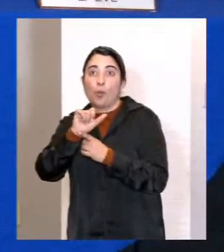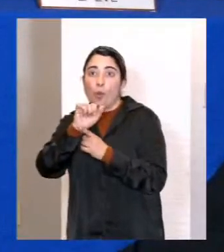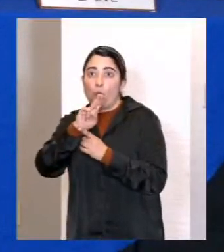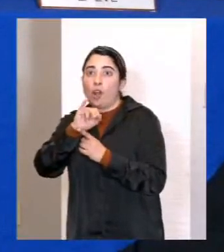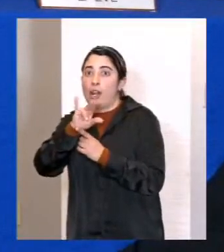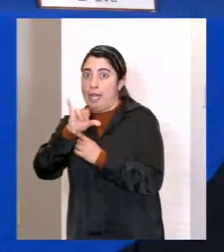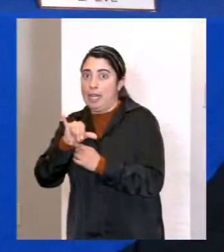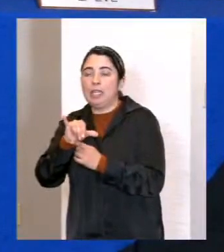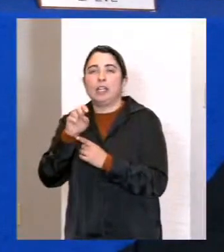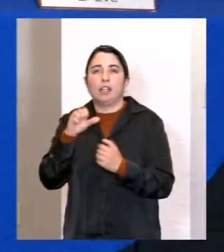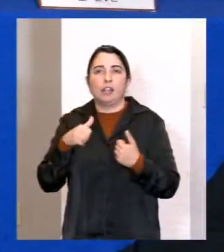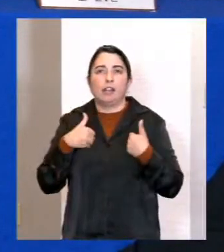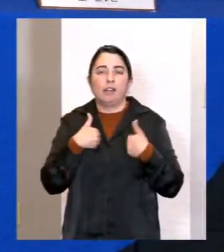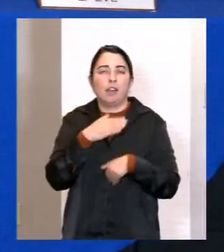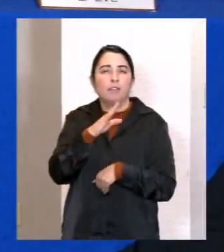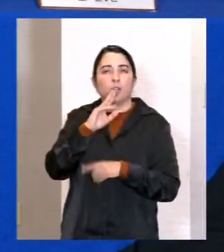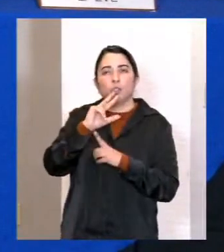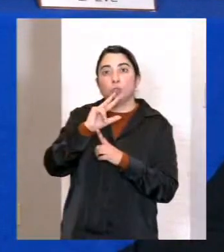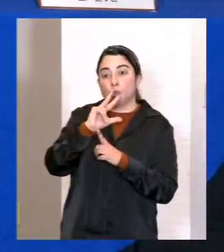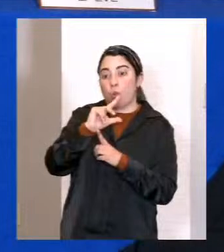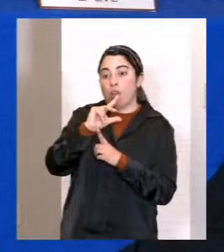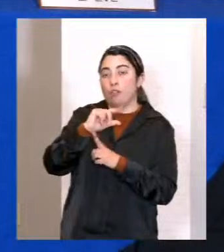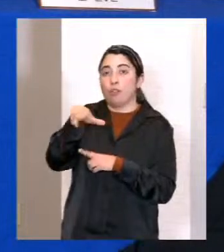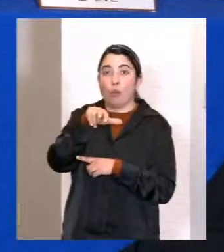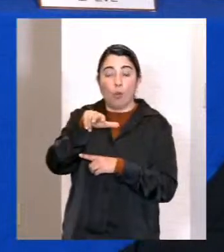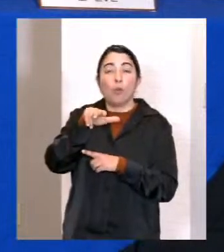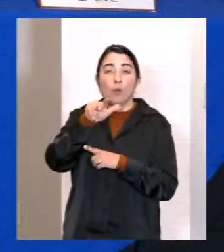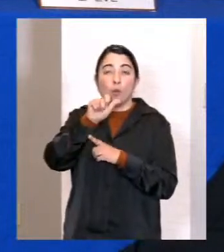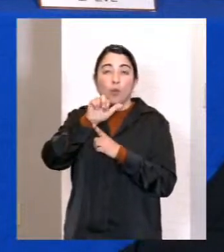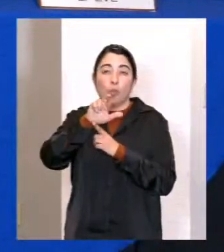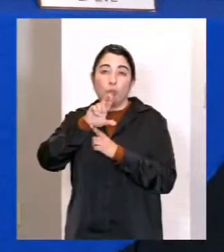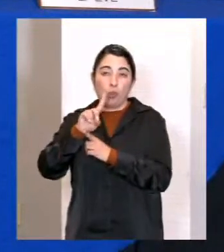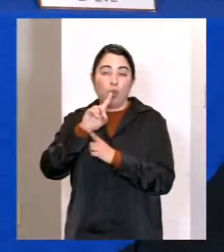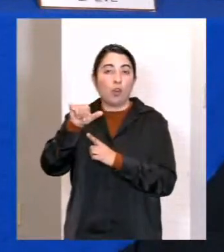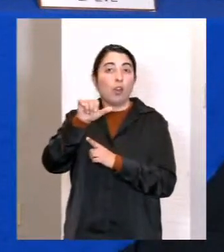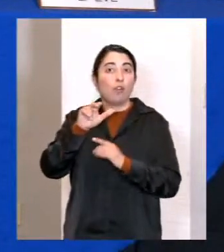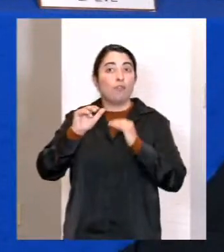Trade Center, 23rd floor, New York, New York,